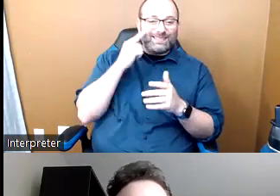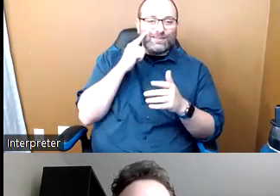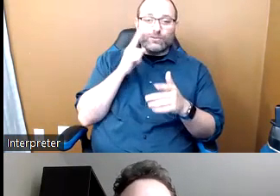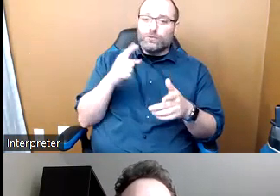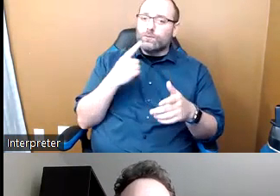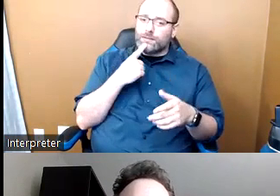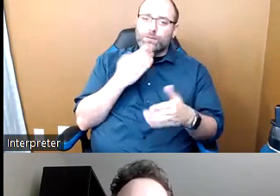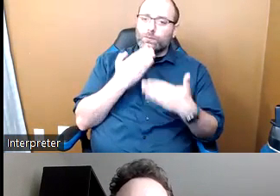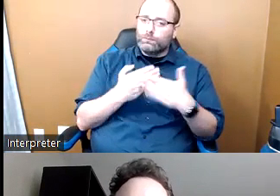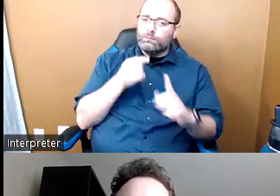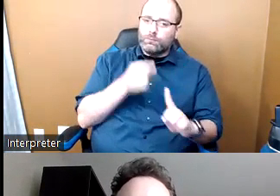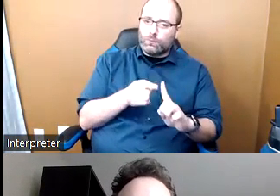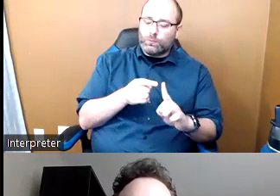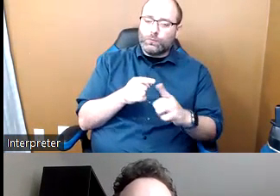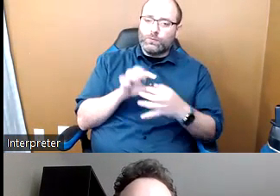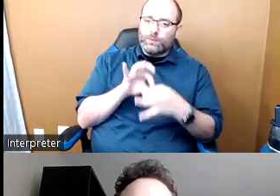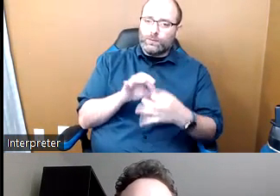really good point with the letters.